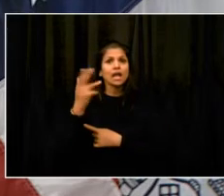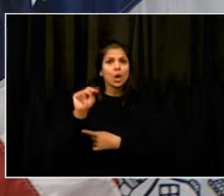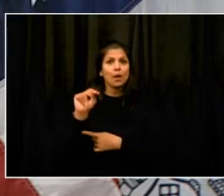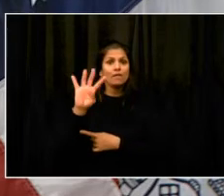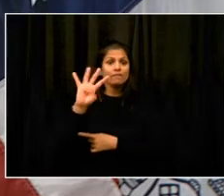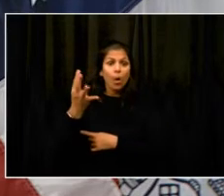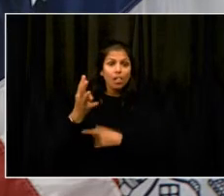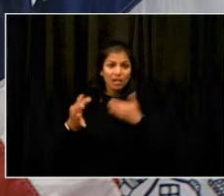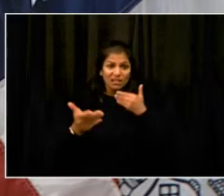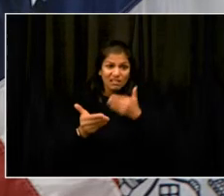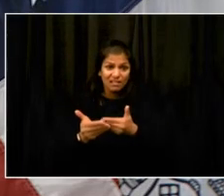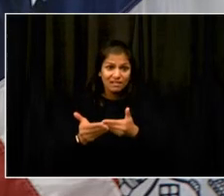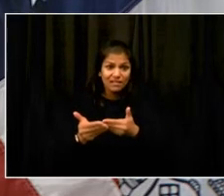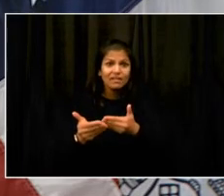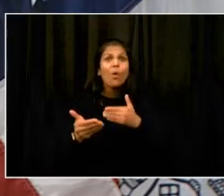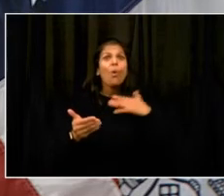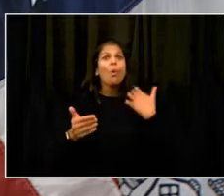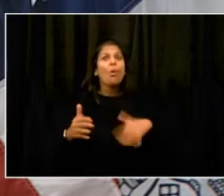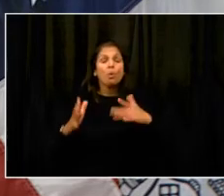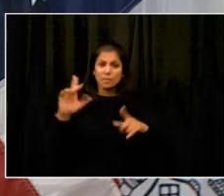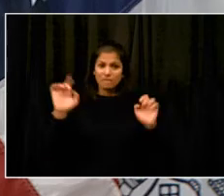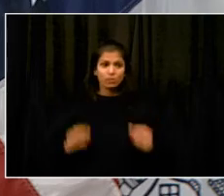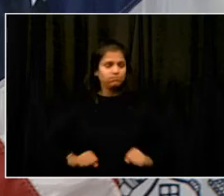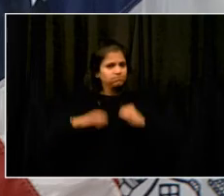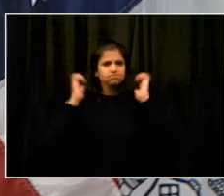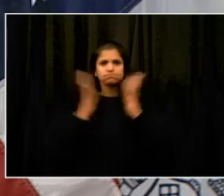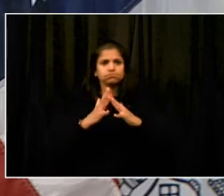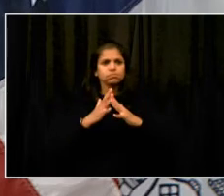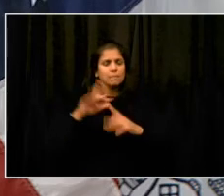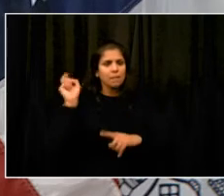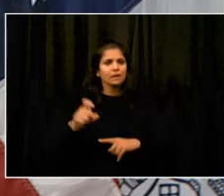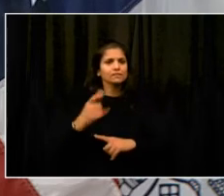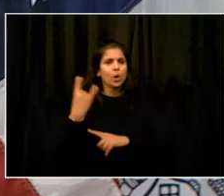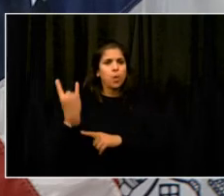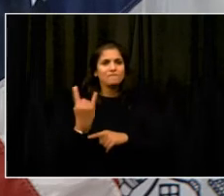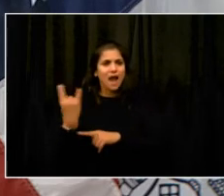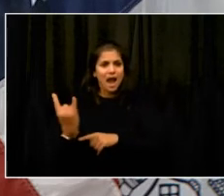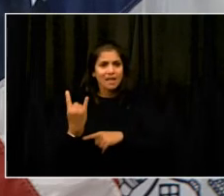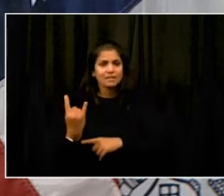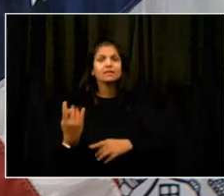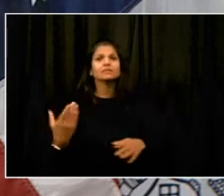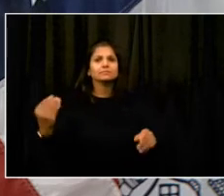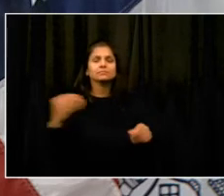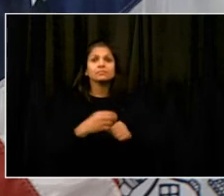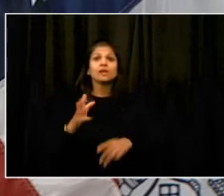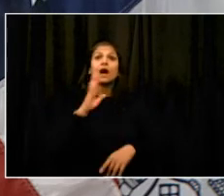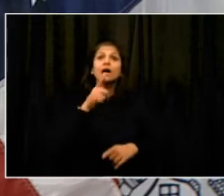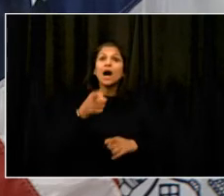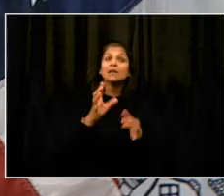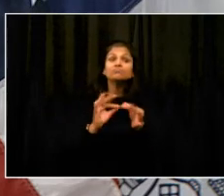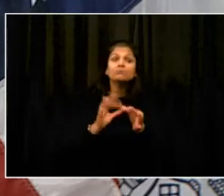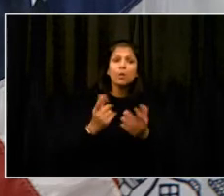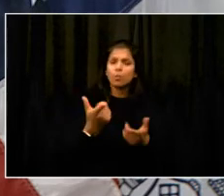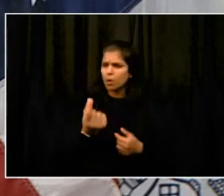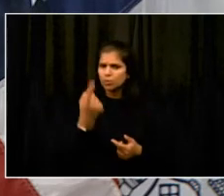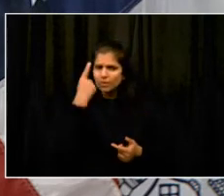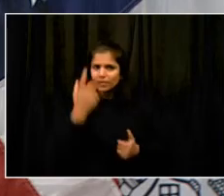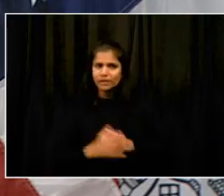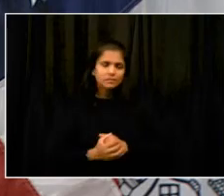litigation matter, so I'll keep it broad, Cal. We are doing the thing that will have the impact right now for kids who are in